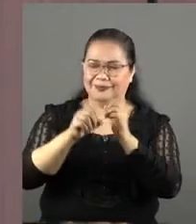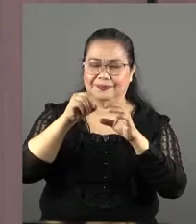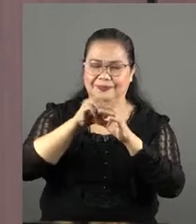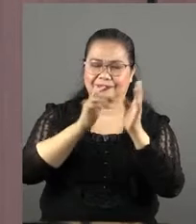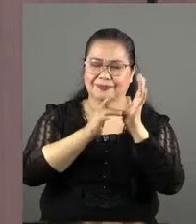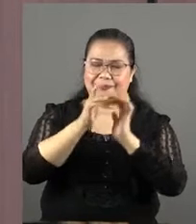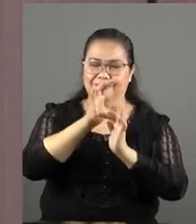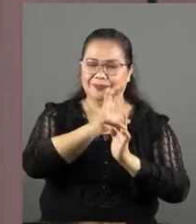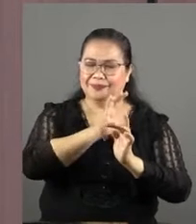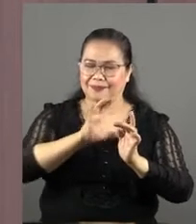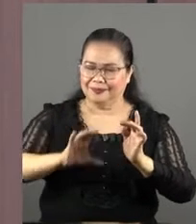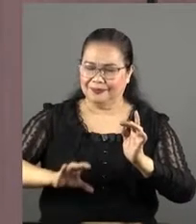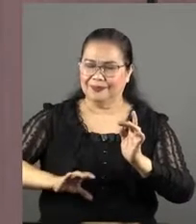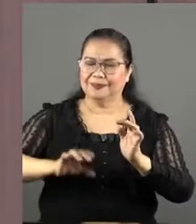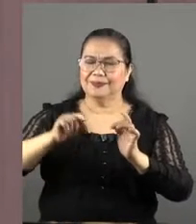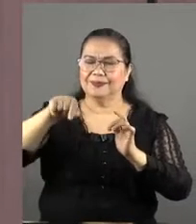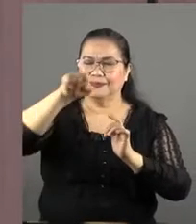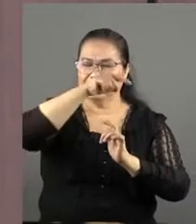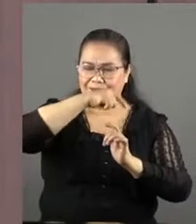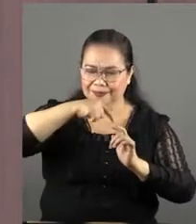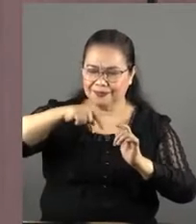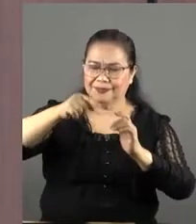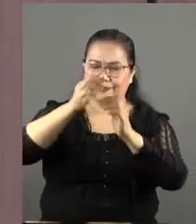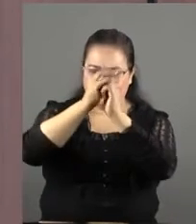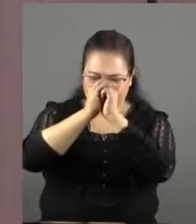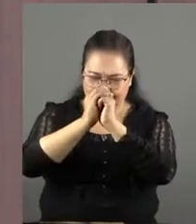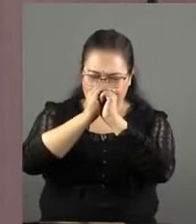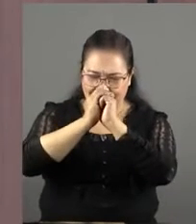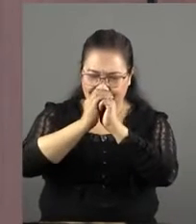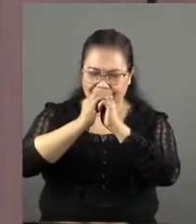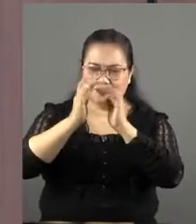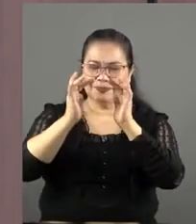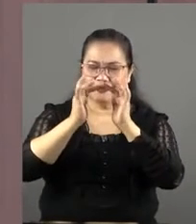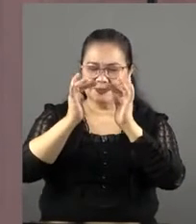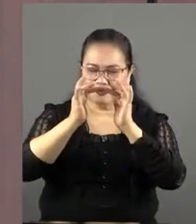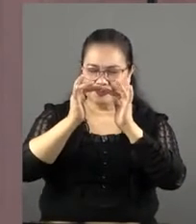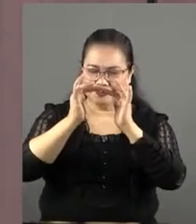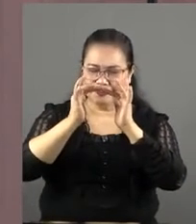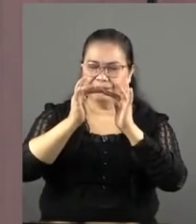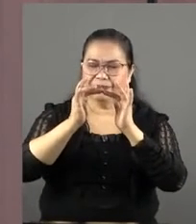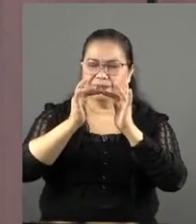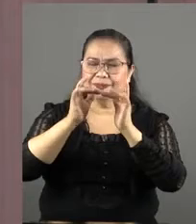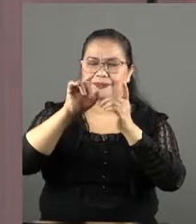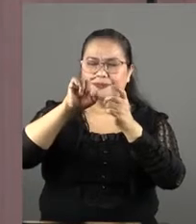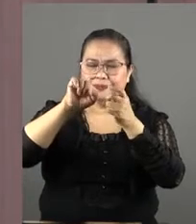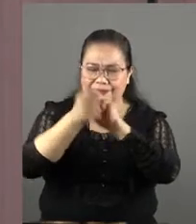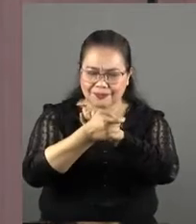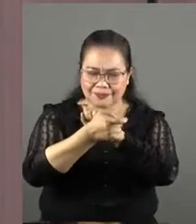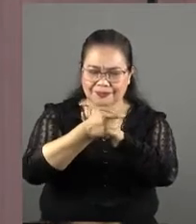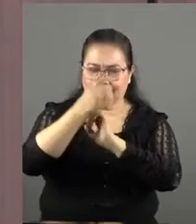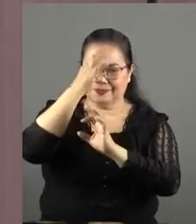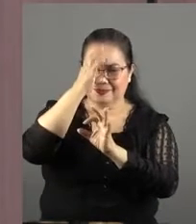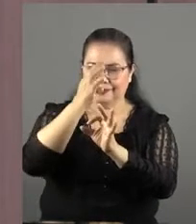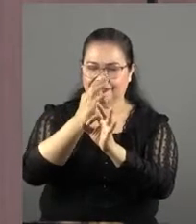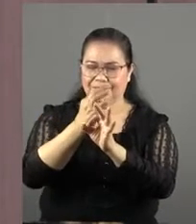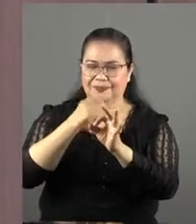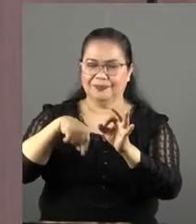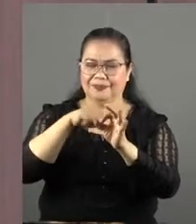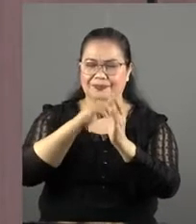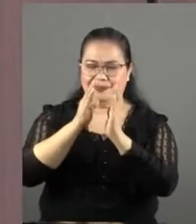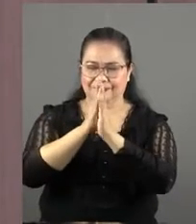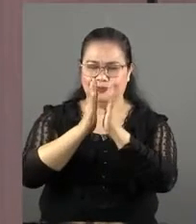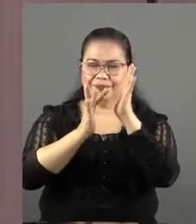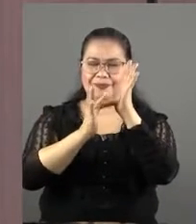our worshipers online, may they come to that point of repentance and faith, for we pray in